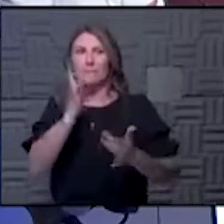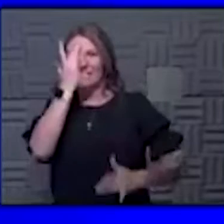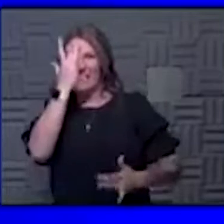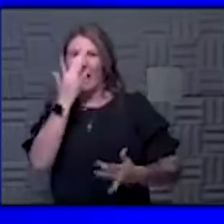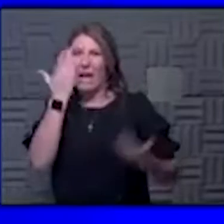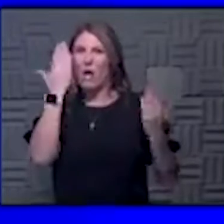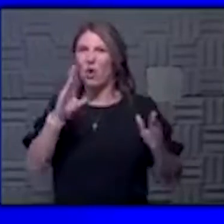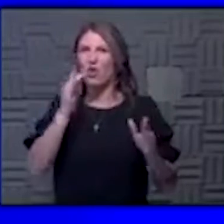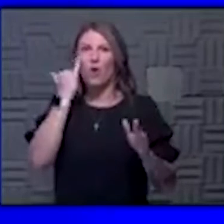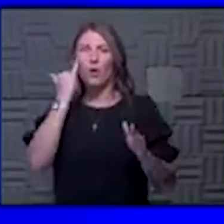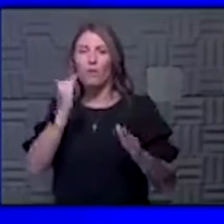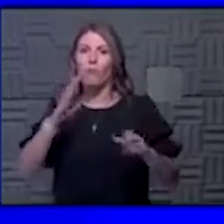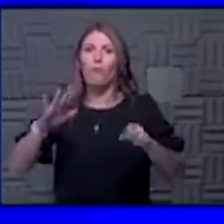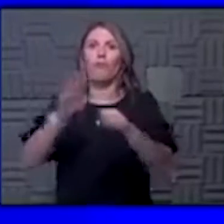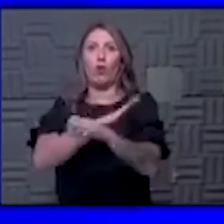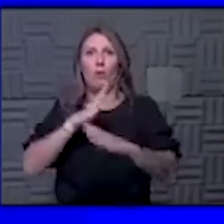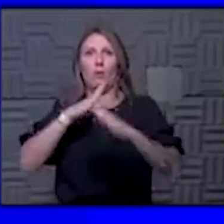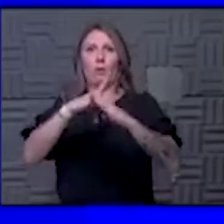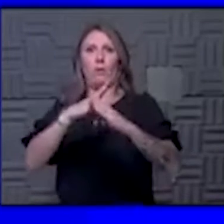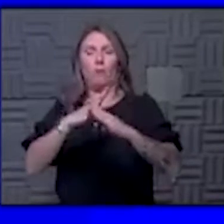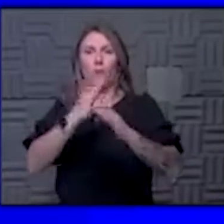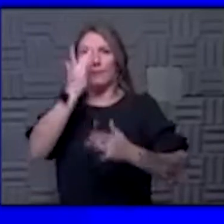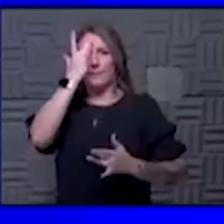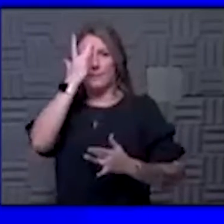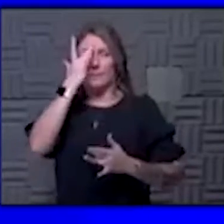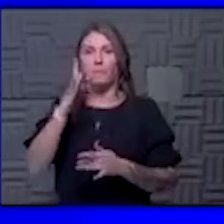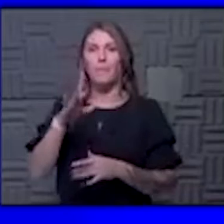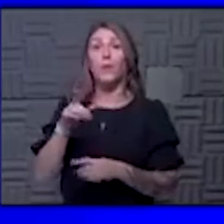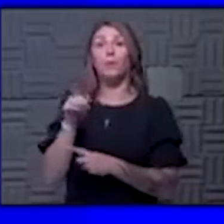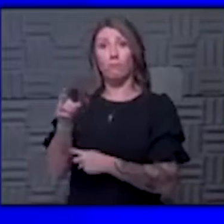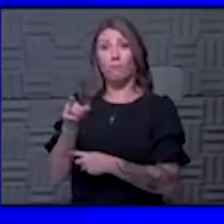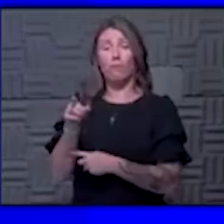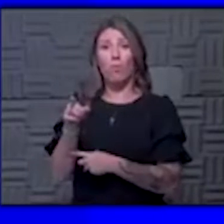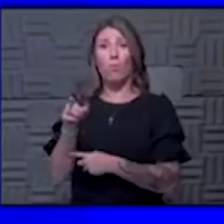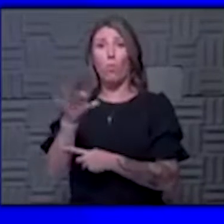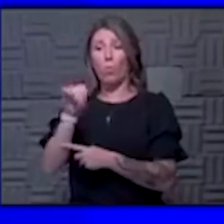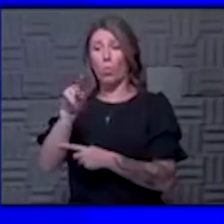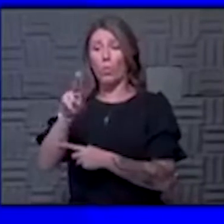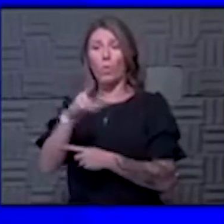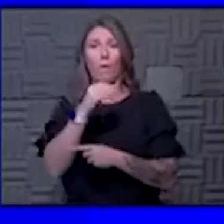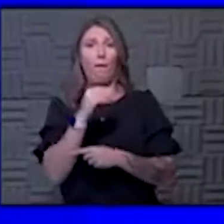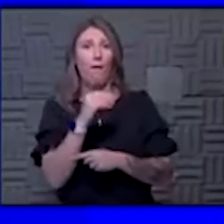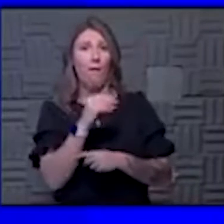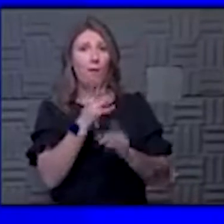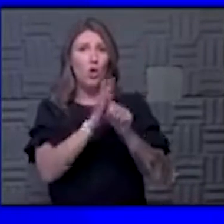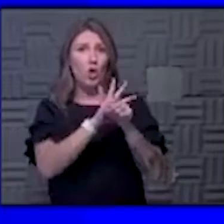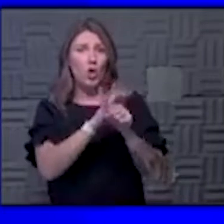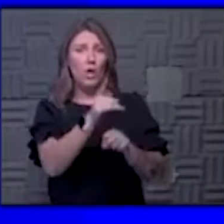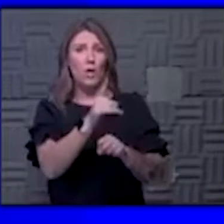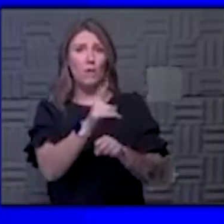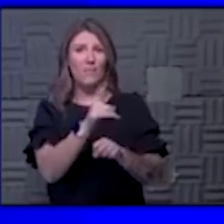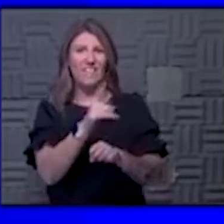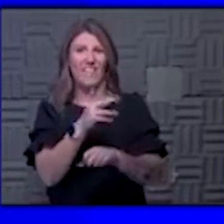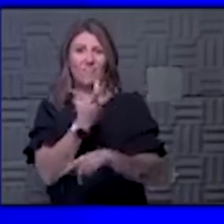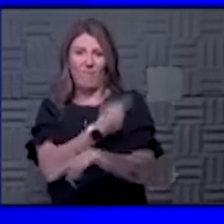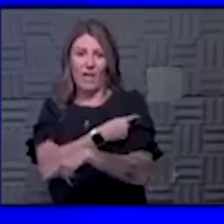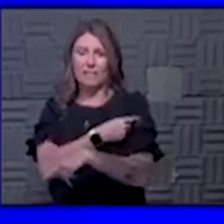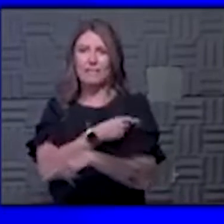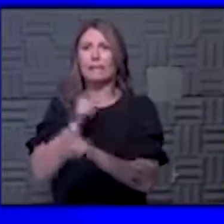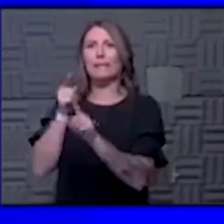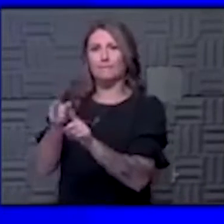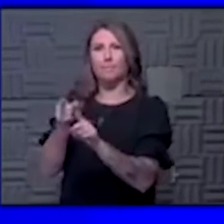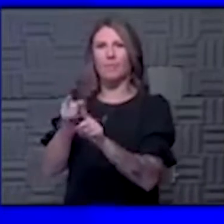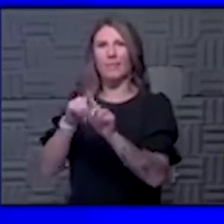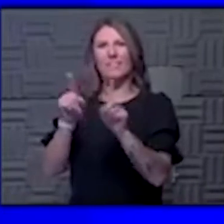That's one of the big questions. So influenza vaccine and the COVID-19 vaccine, influenza, because it's a different structural